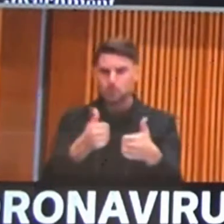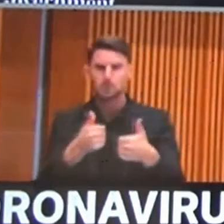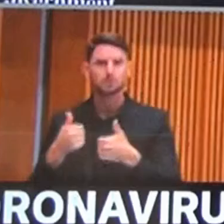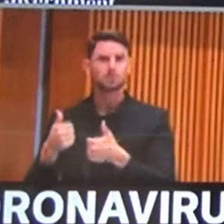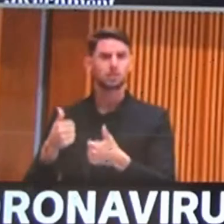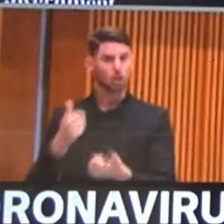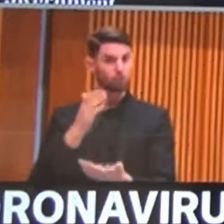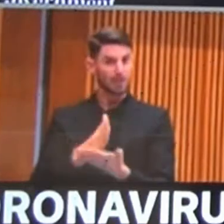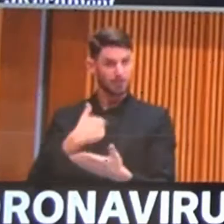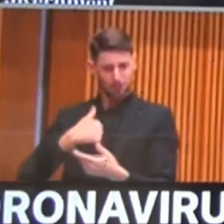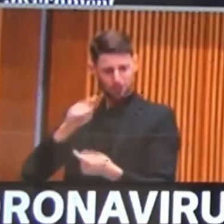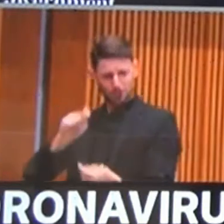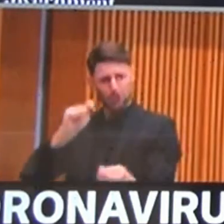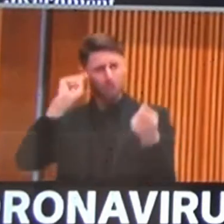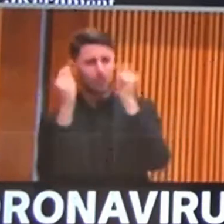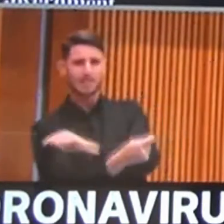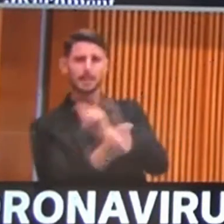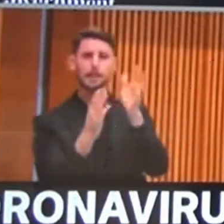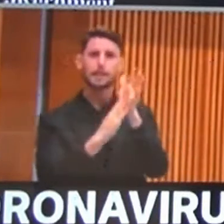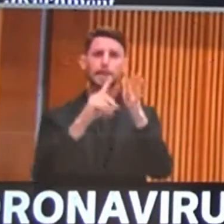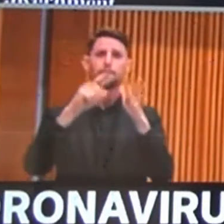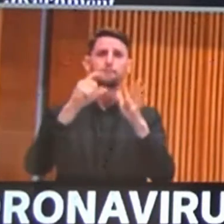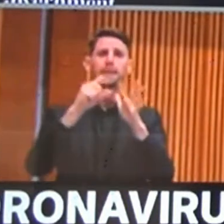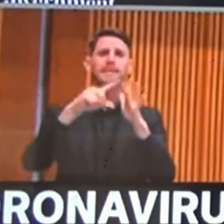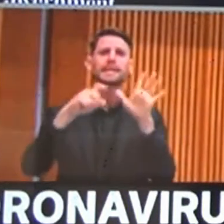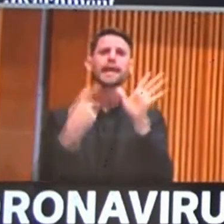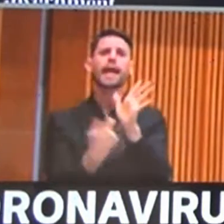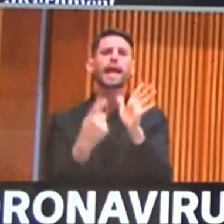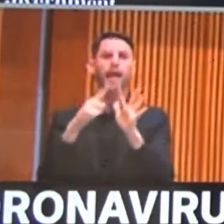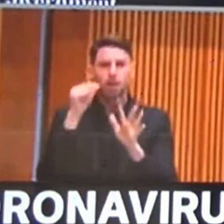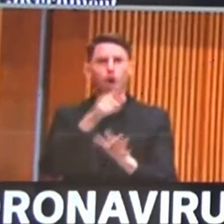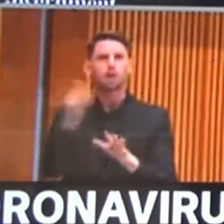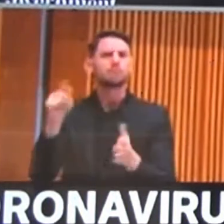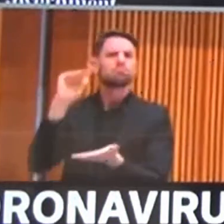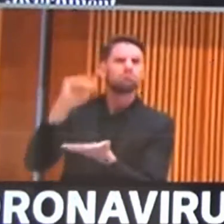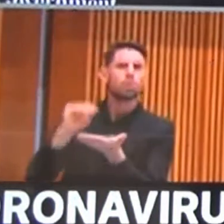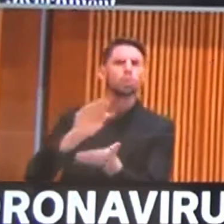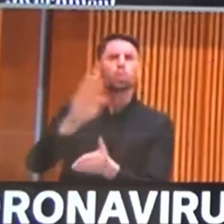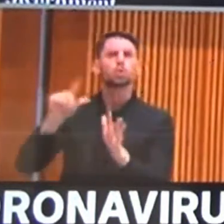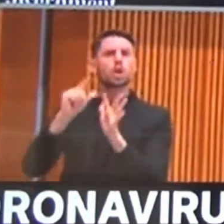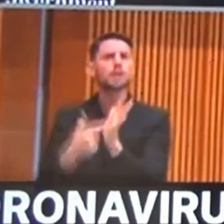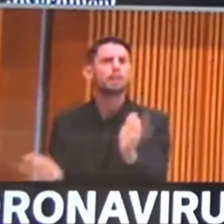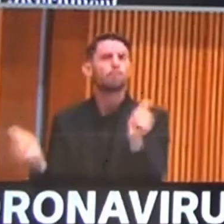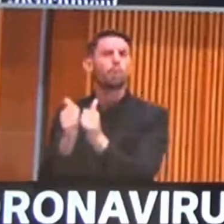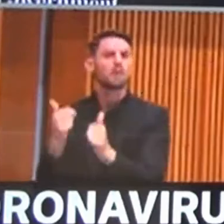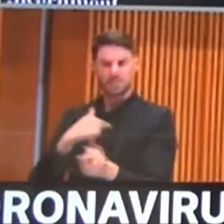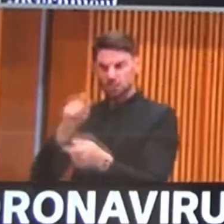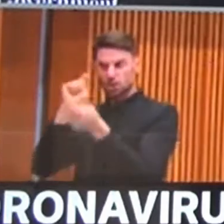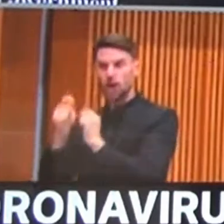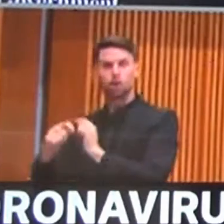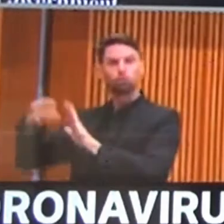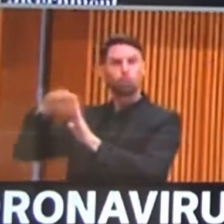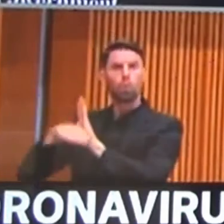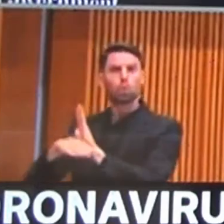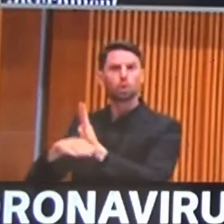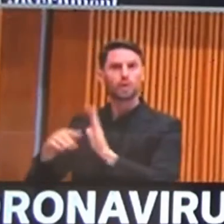entire Medicare system to allow for universal telehealth. And Michael and Tony Bartoni, along with the College